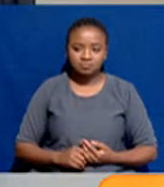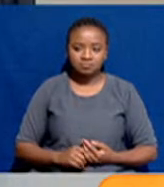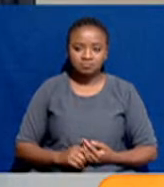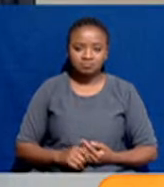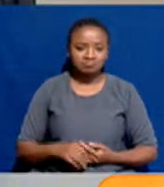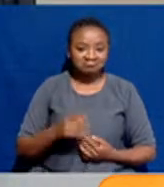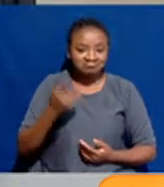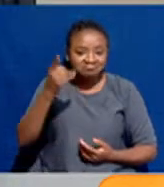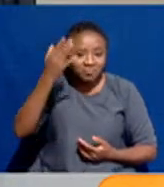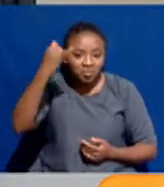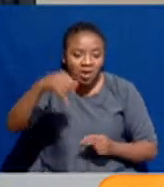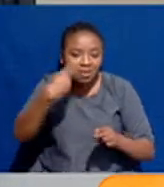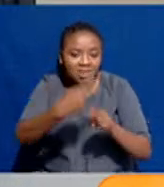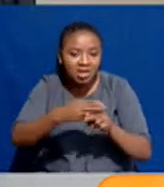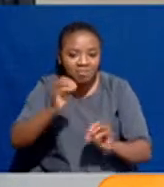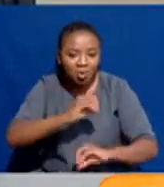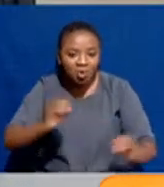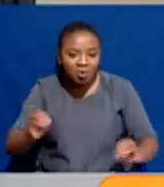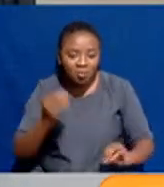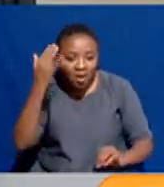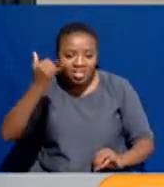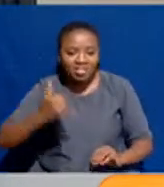anonymous?